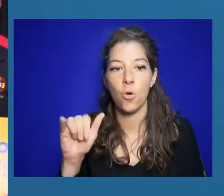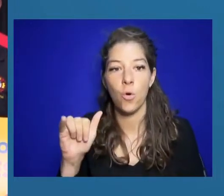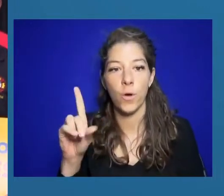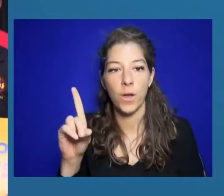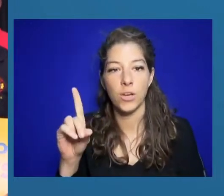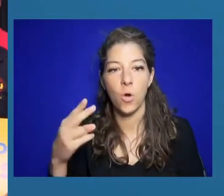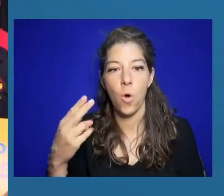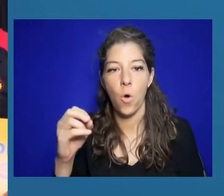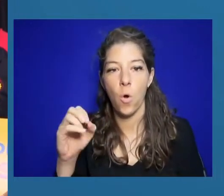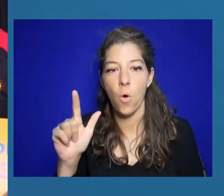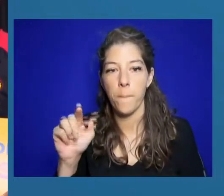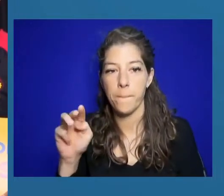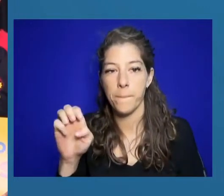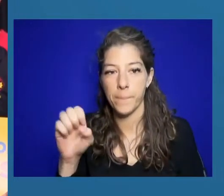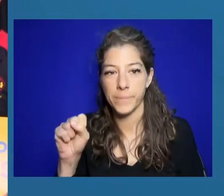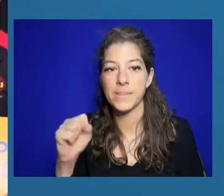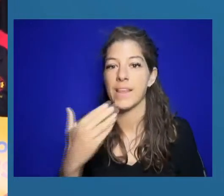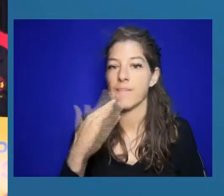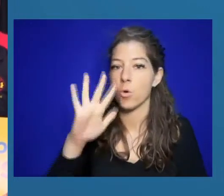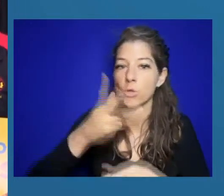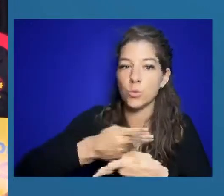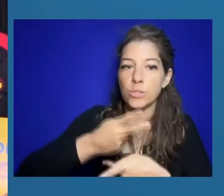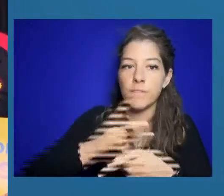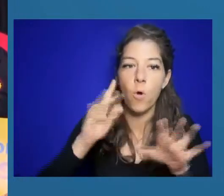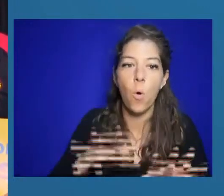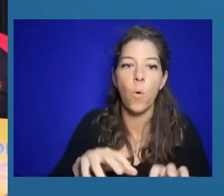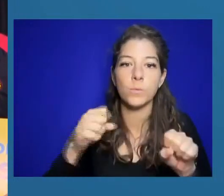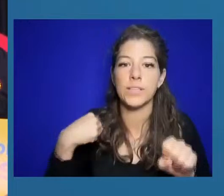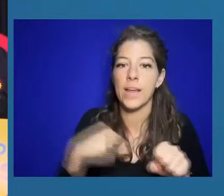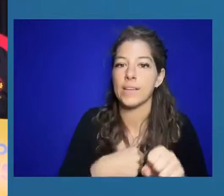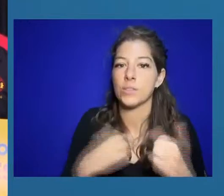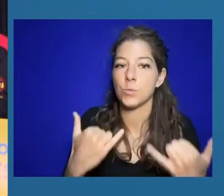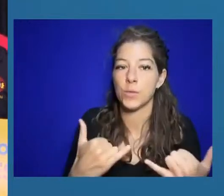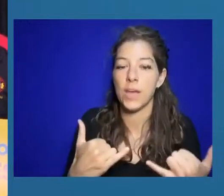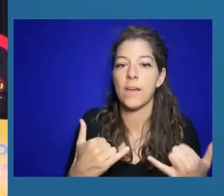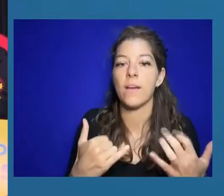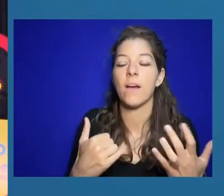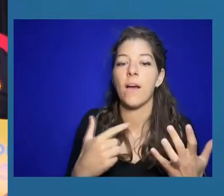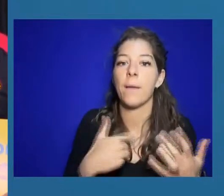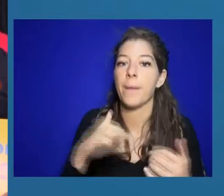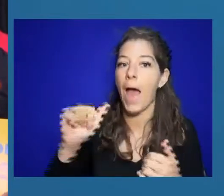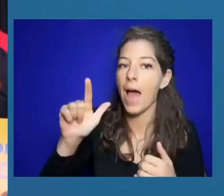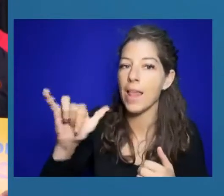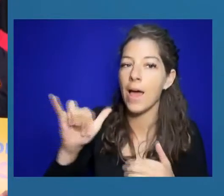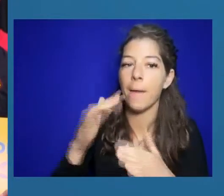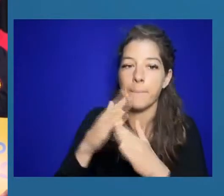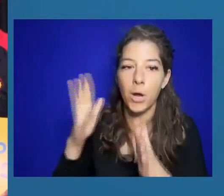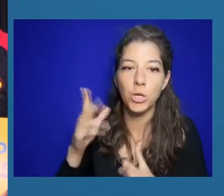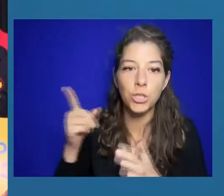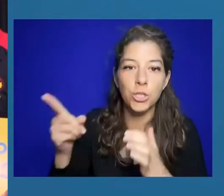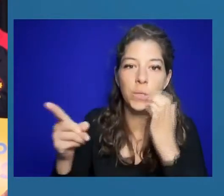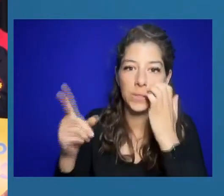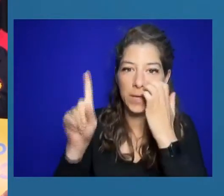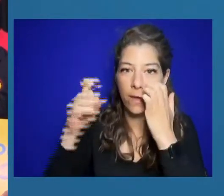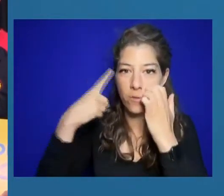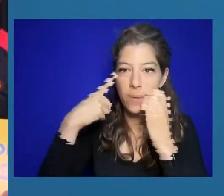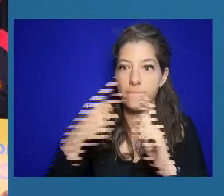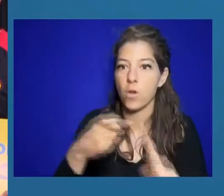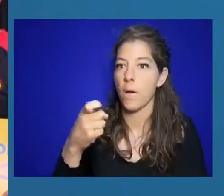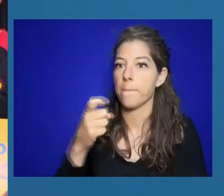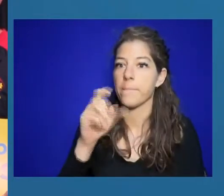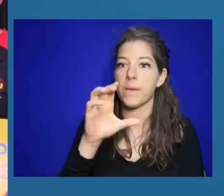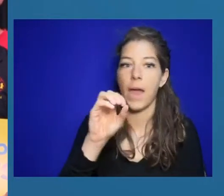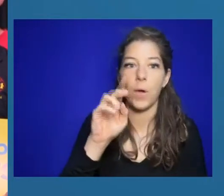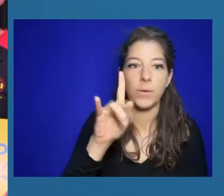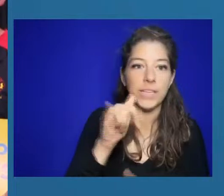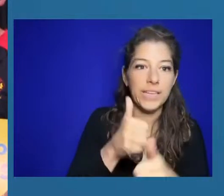for your stewardship, for hosting us here today. My great allies and partners in government, from County